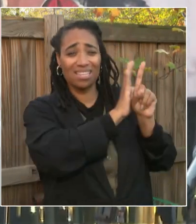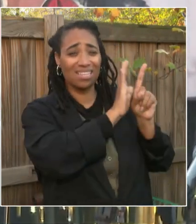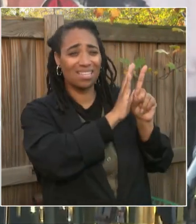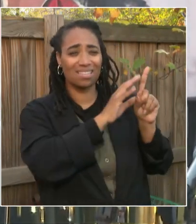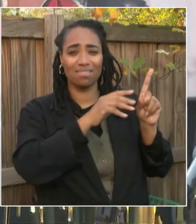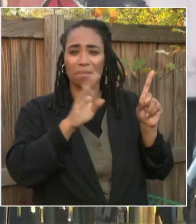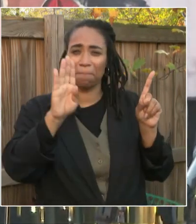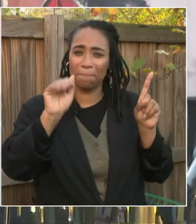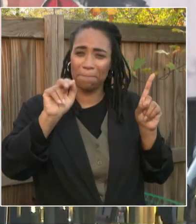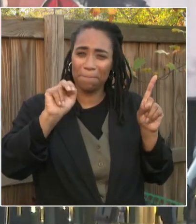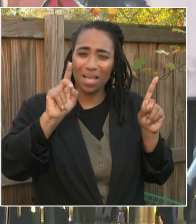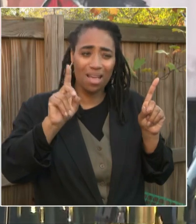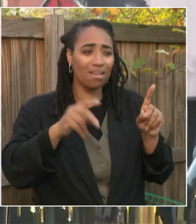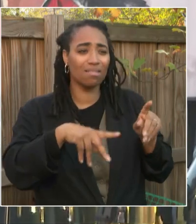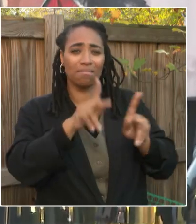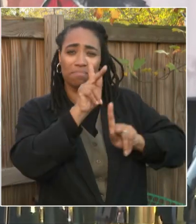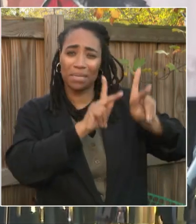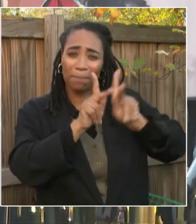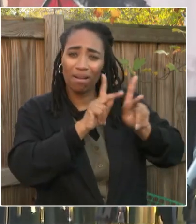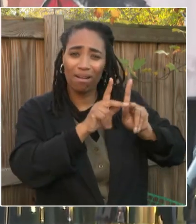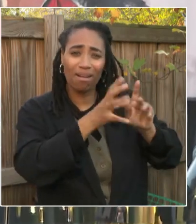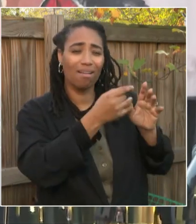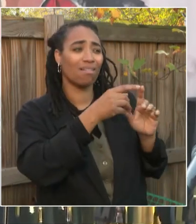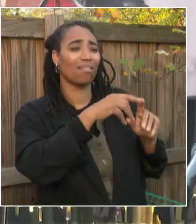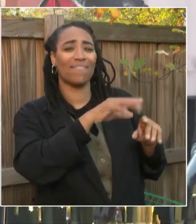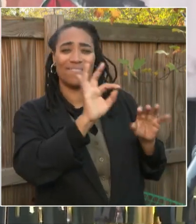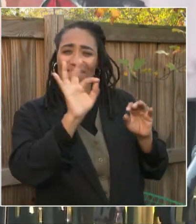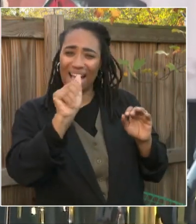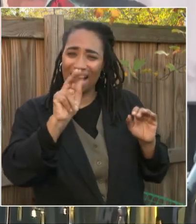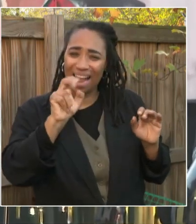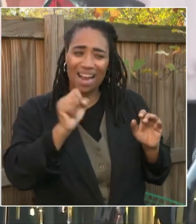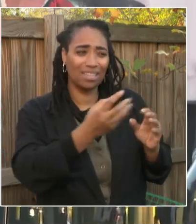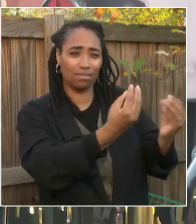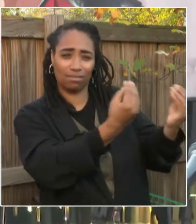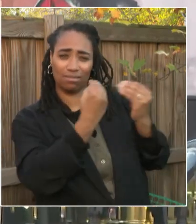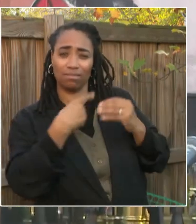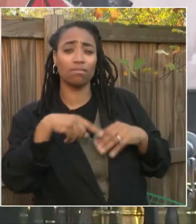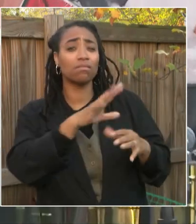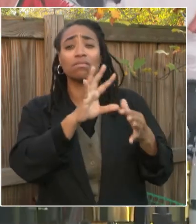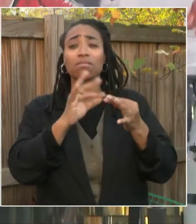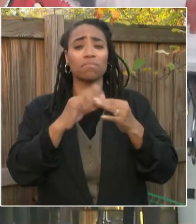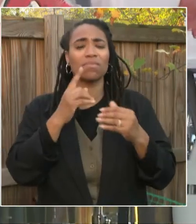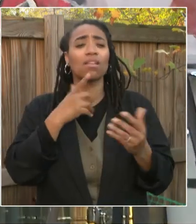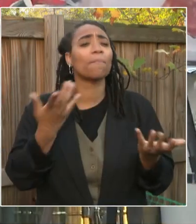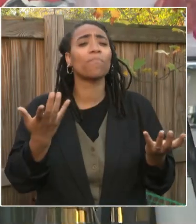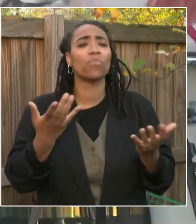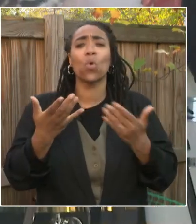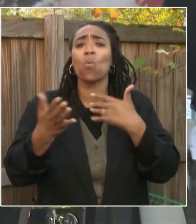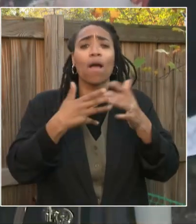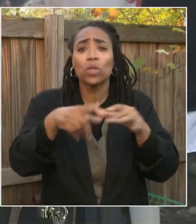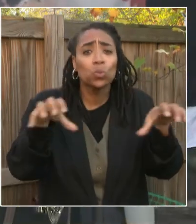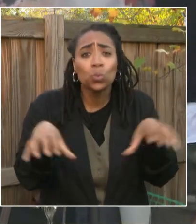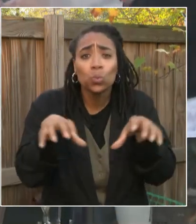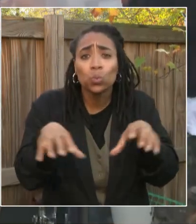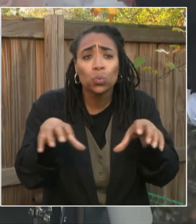I want y'all to repeat after me. Say, whatever you do, big or